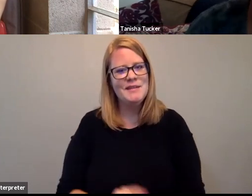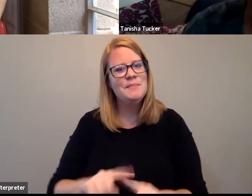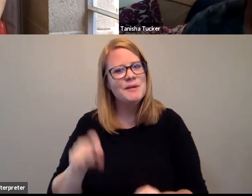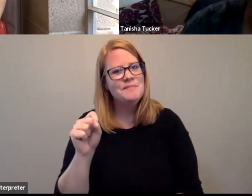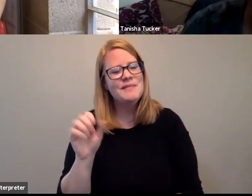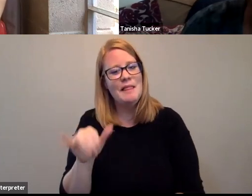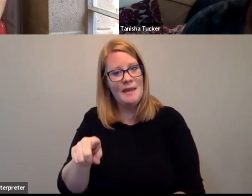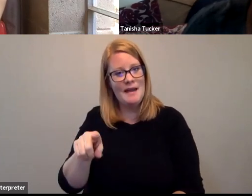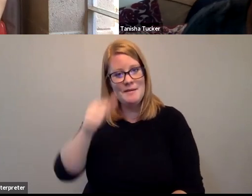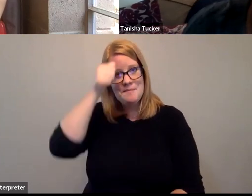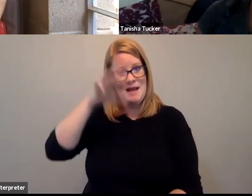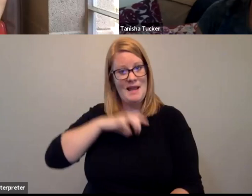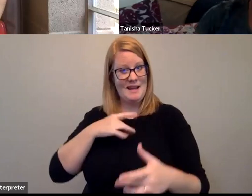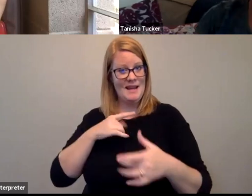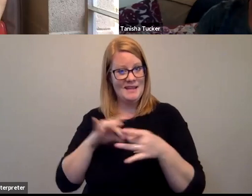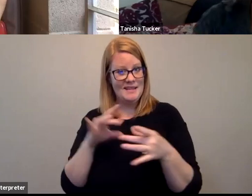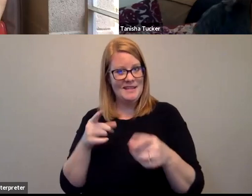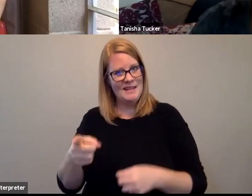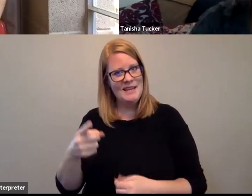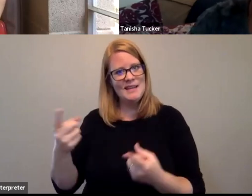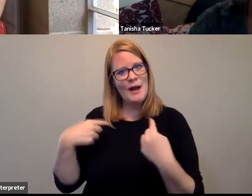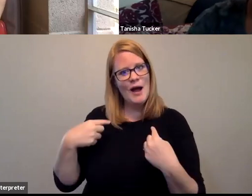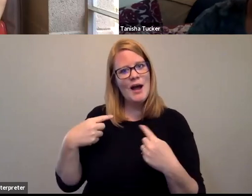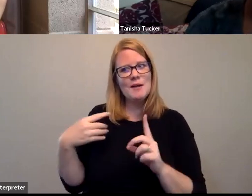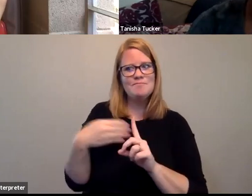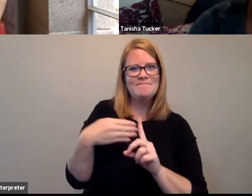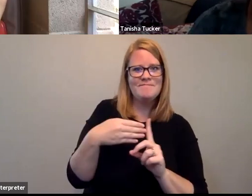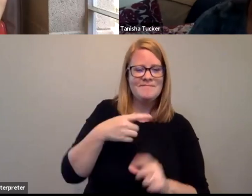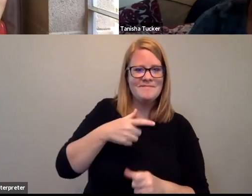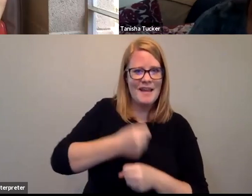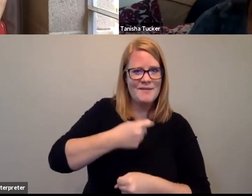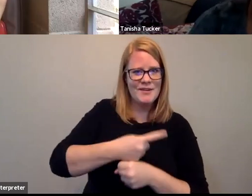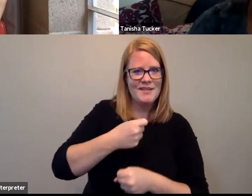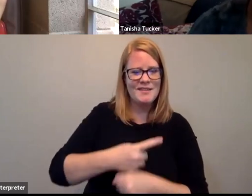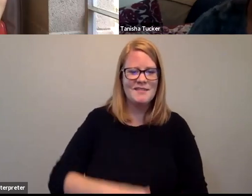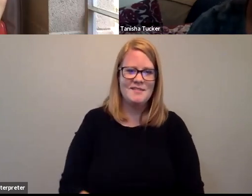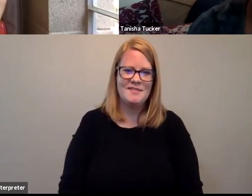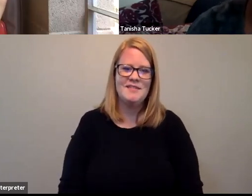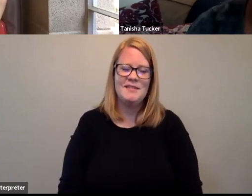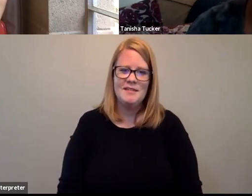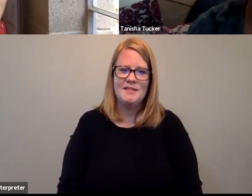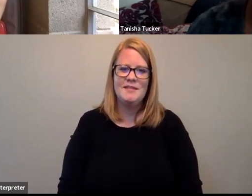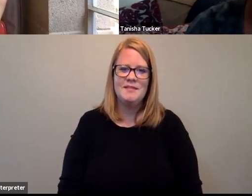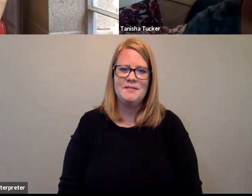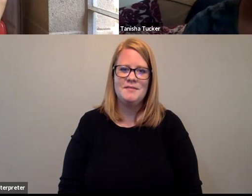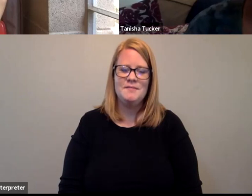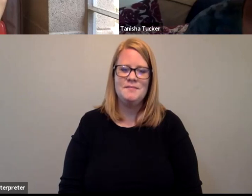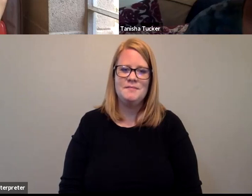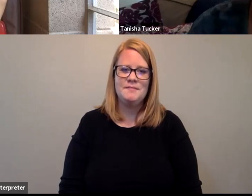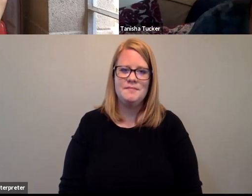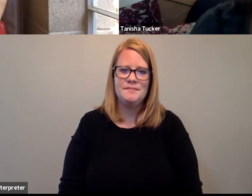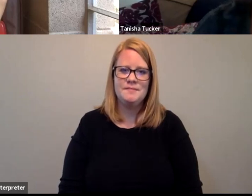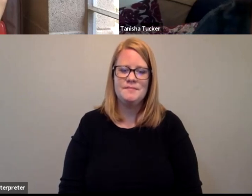gentleman. That's great. Yeah. Great. So it's good. And he's happy to be there because that creates that bridge. So he can now go back